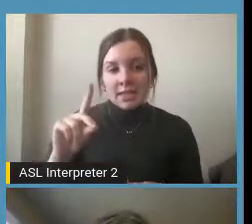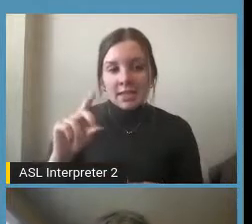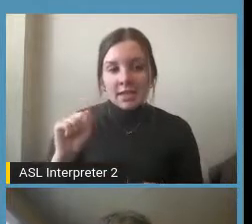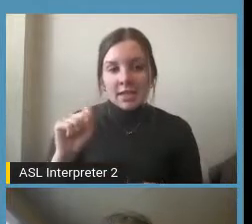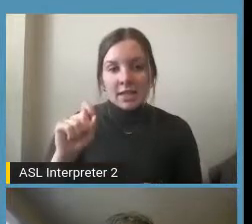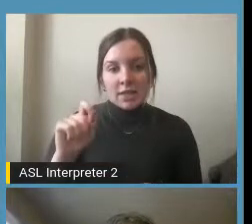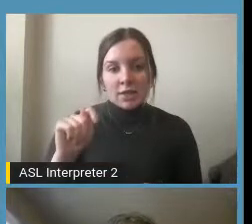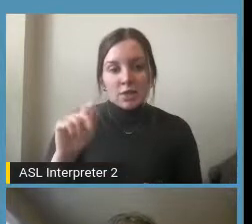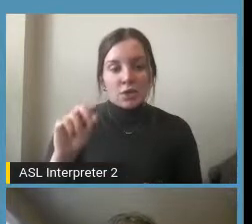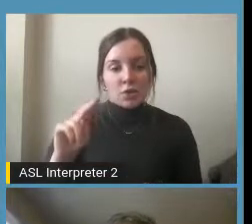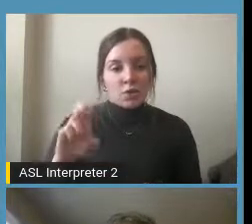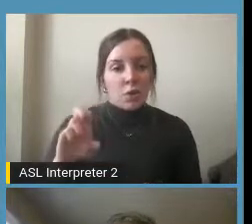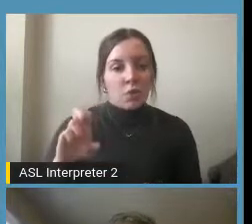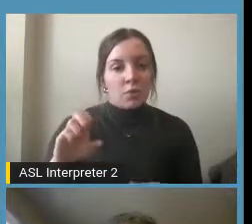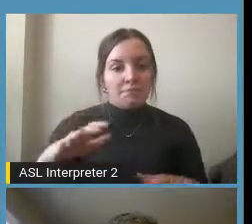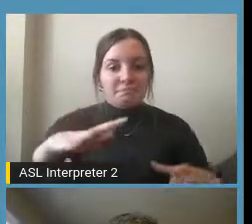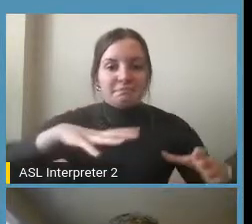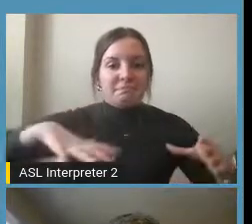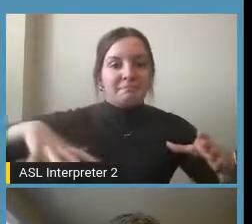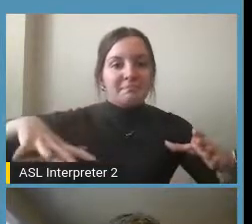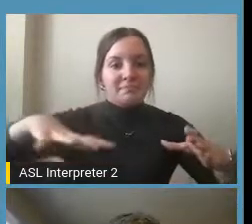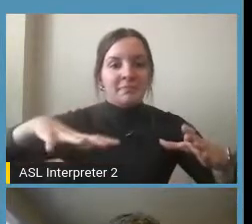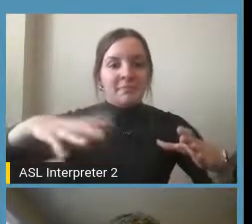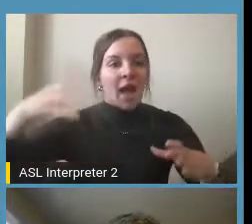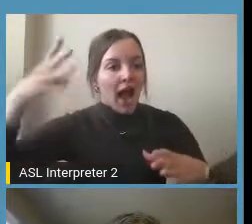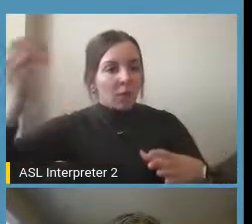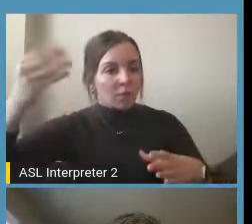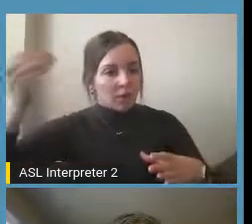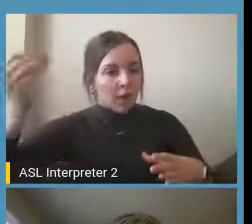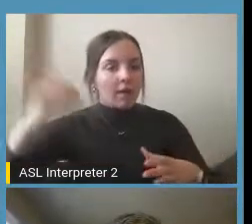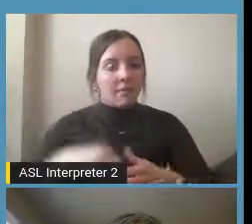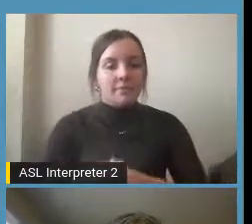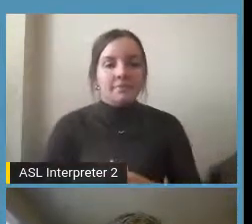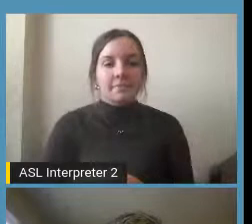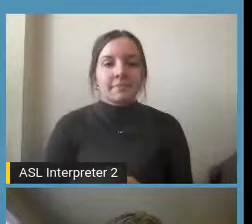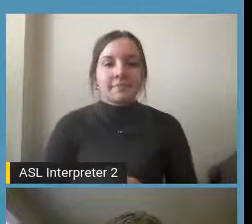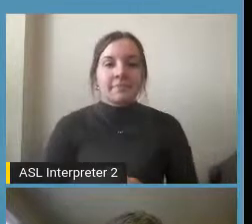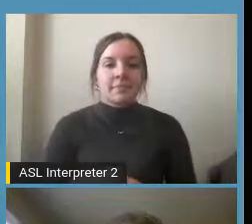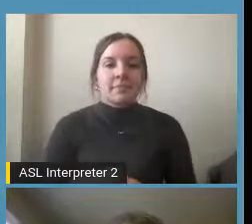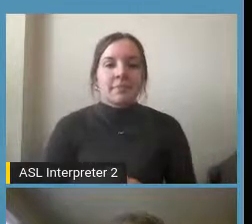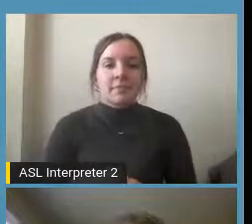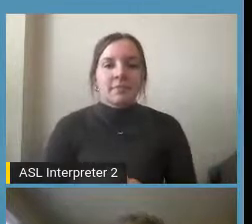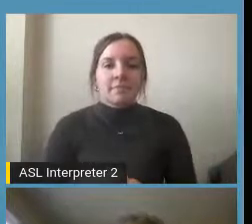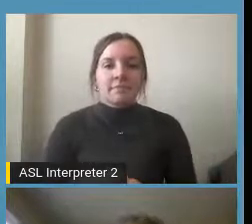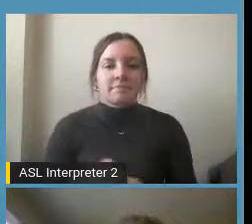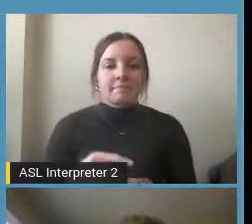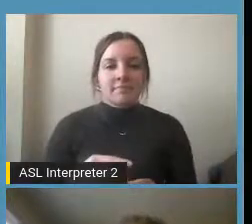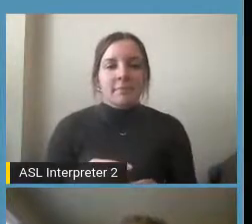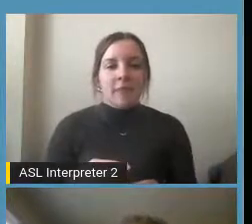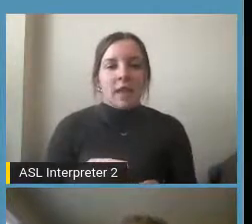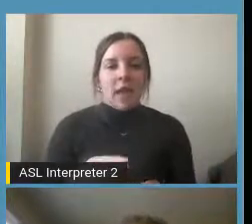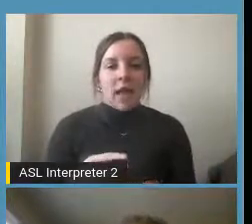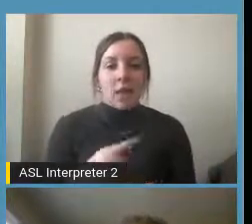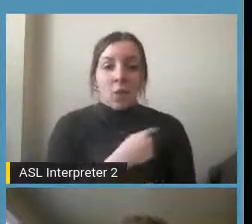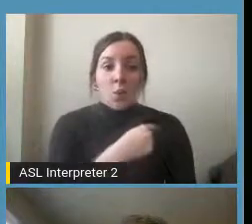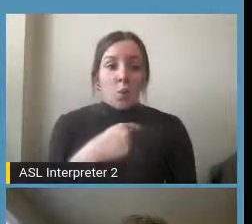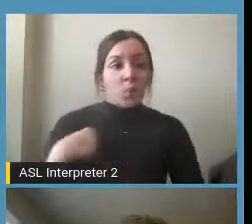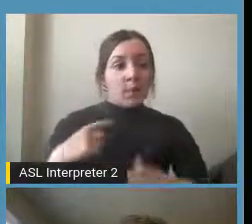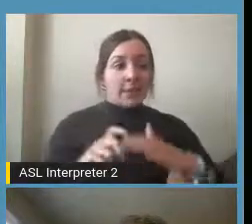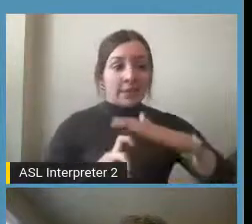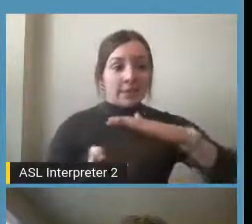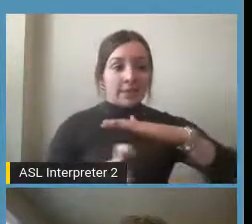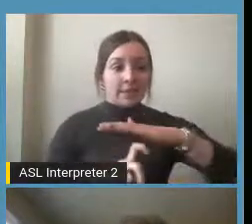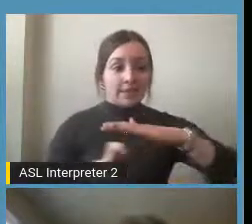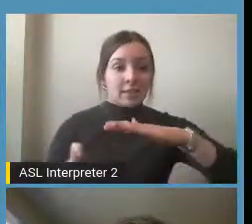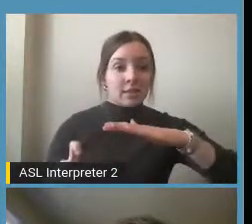outside. And let's see if I can't get you to work with. And one of the reasons we scanned this is